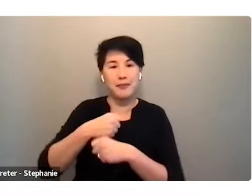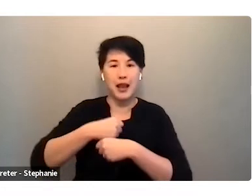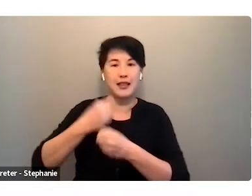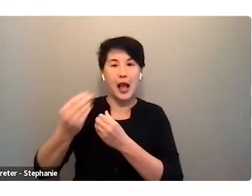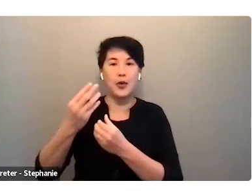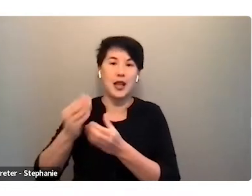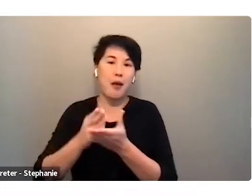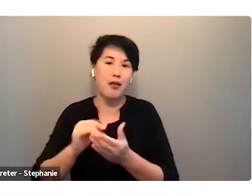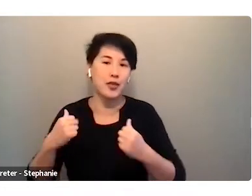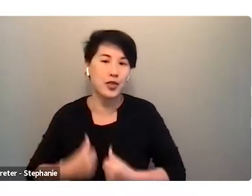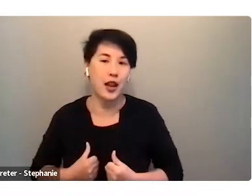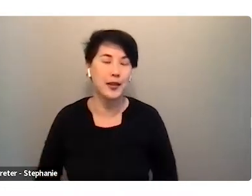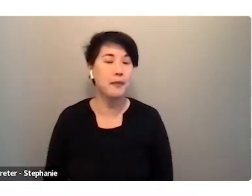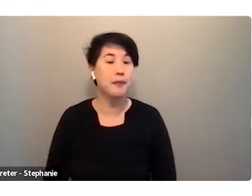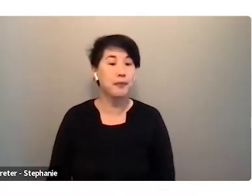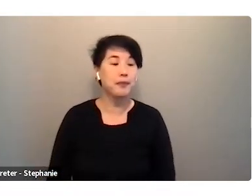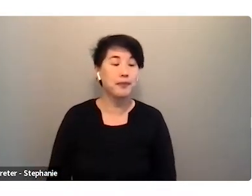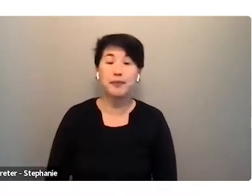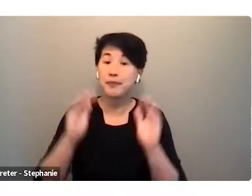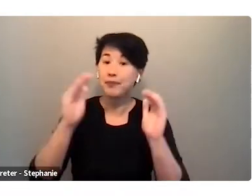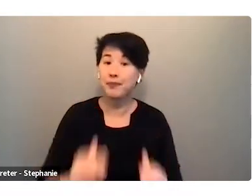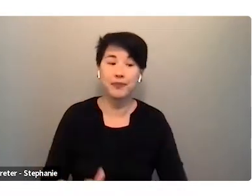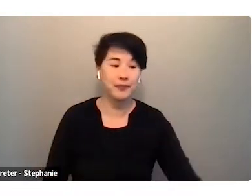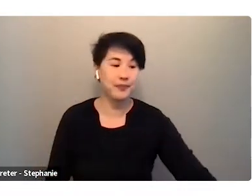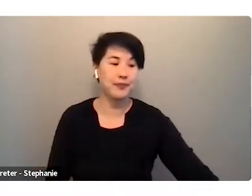me. Next slide, please.